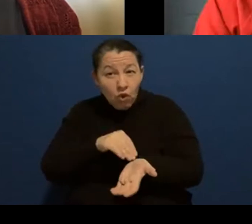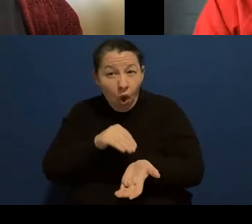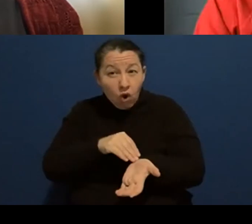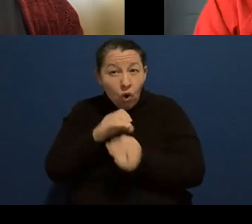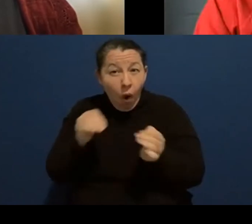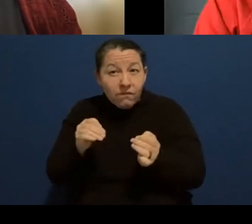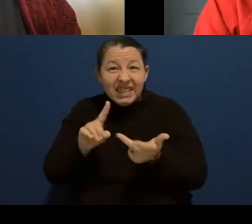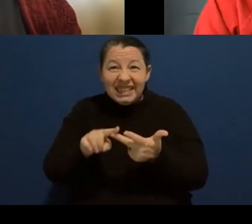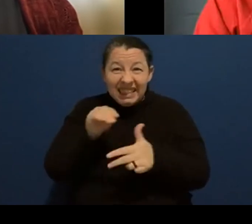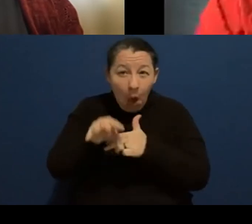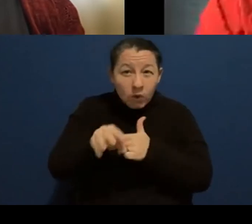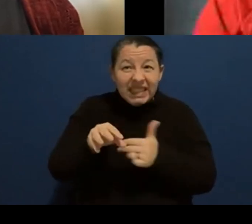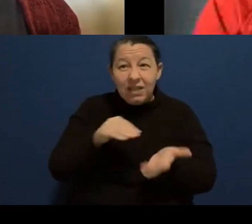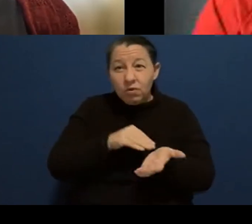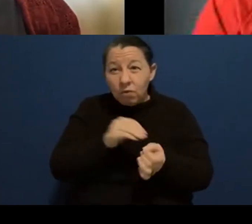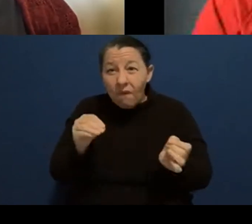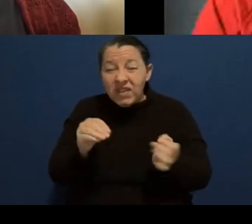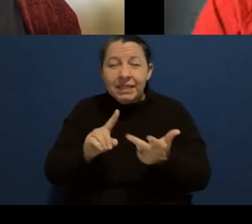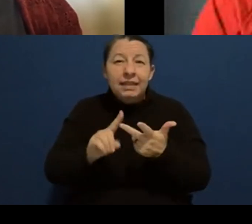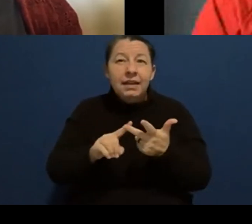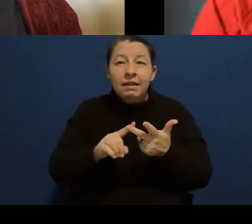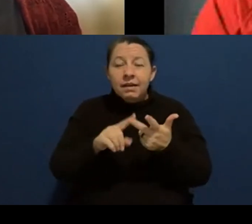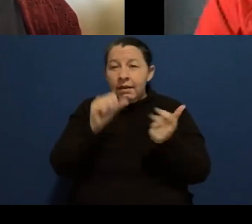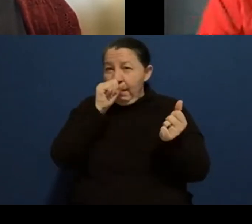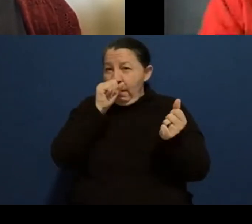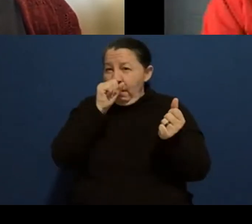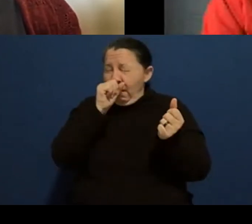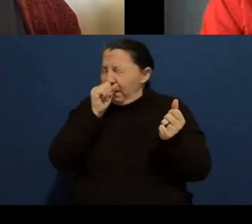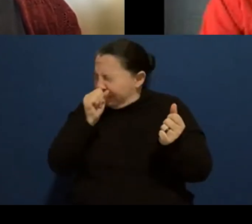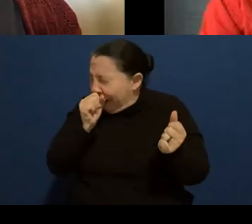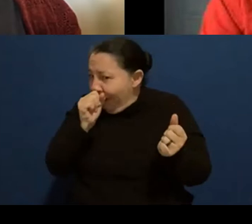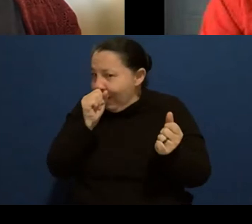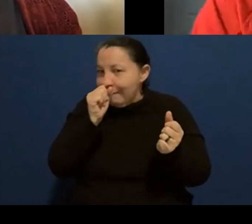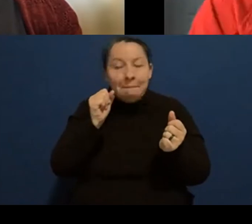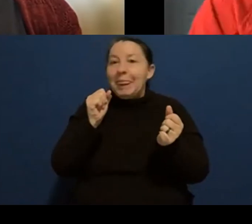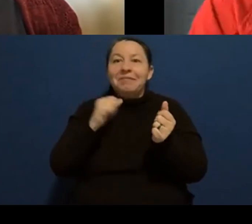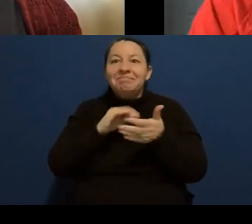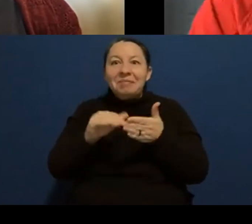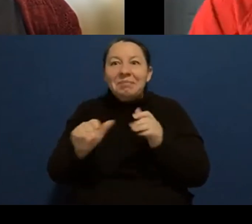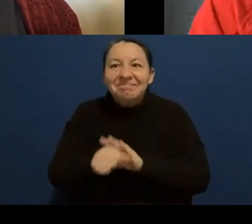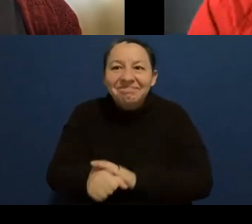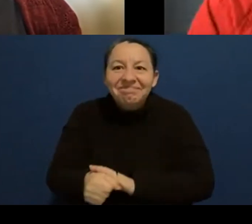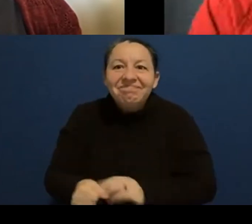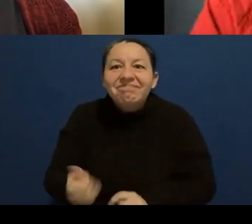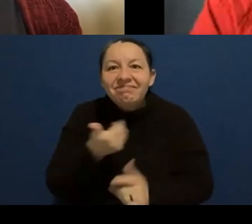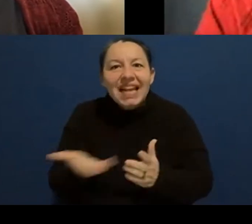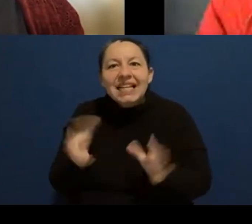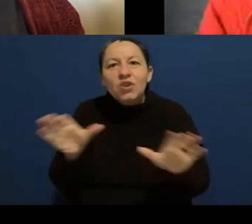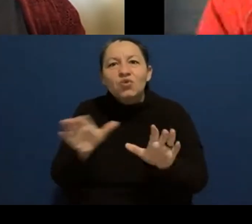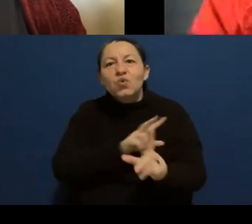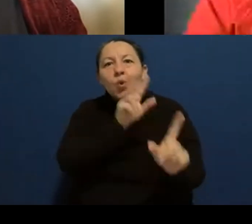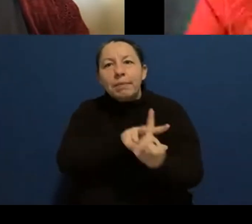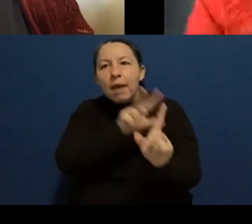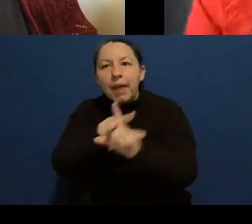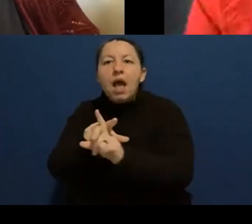counseling offices, or if there's anything like blanket that you try to outreach to those different organizations as well. I'm guessing that you do some of that, but just a